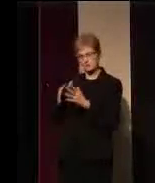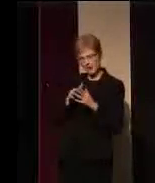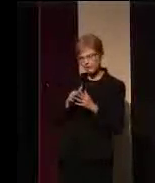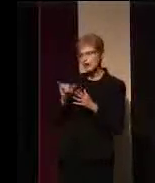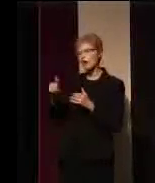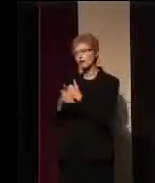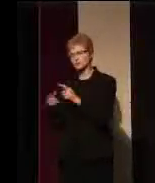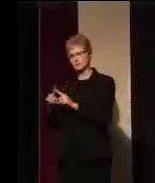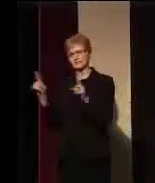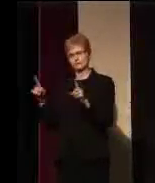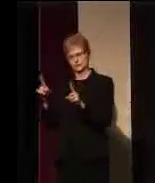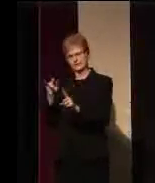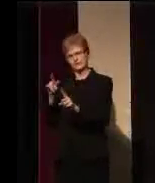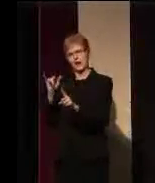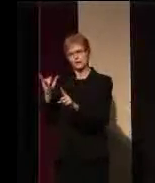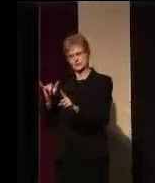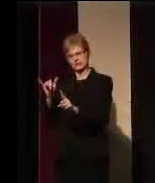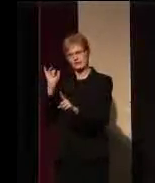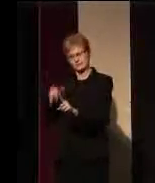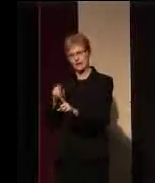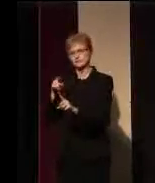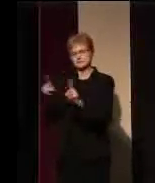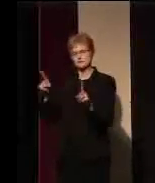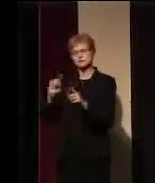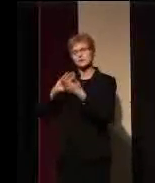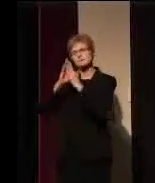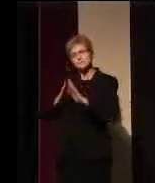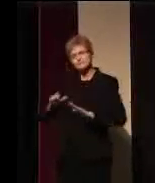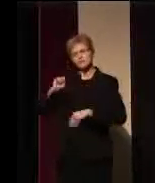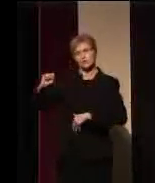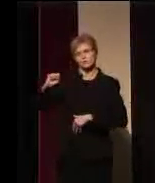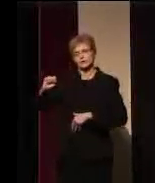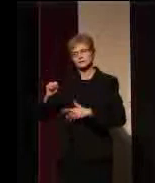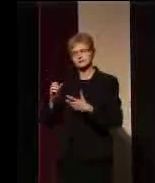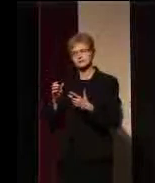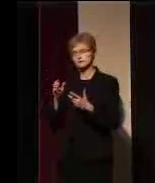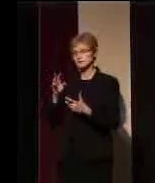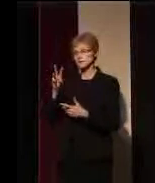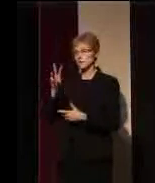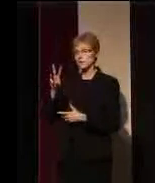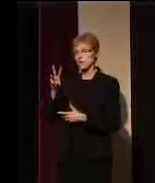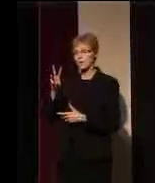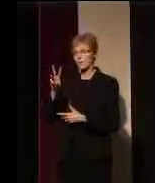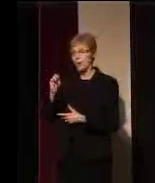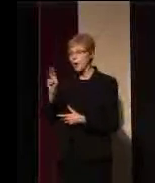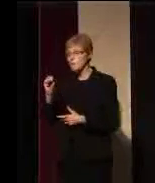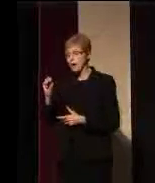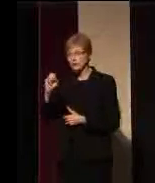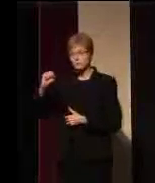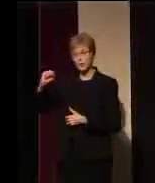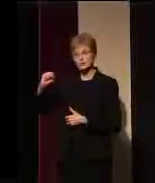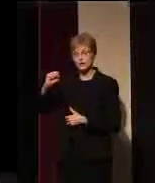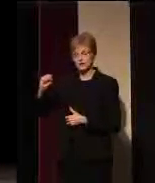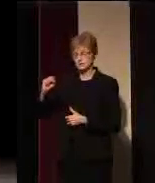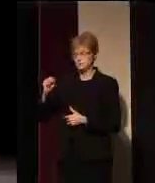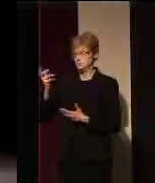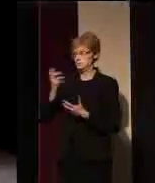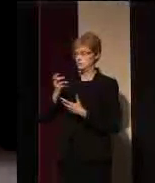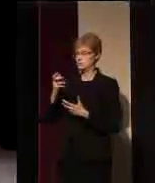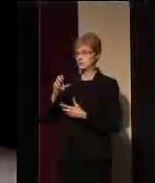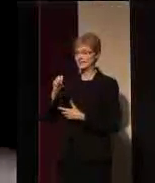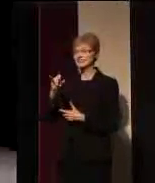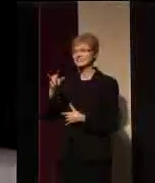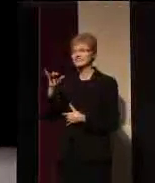world. We sometimes forget that. The Walmart protest, which was kind of remarkable, the